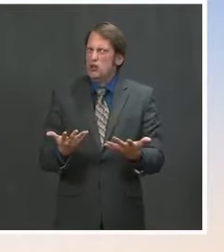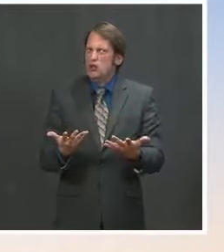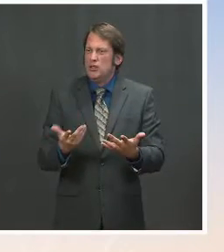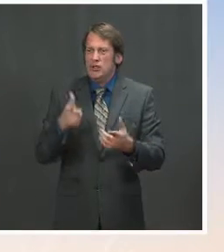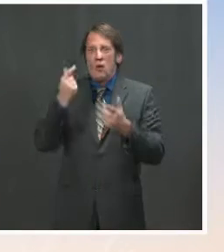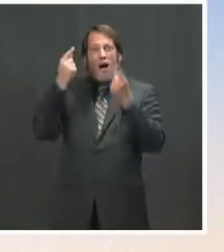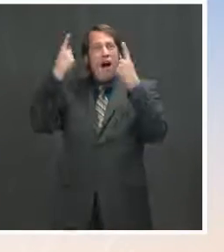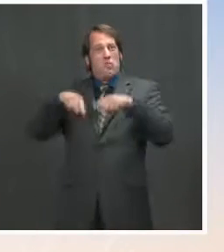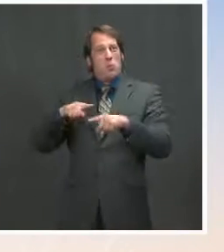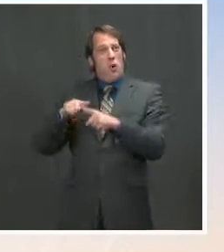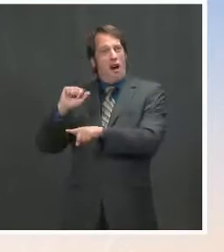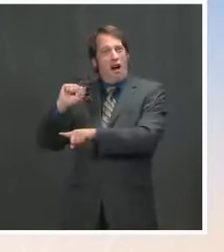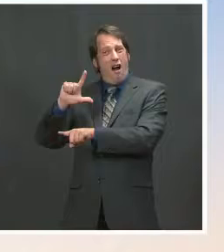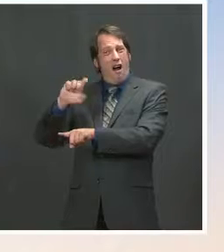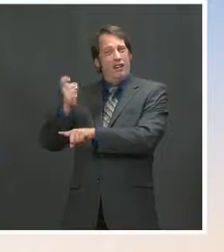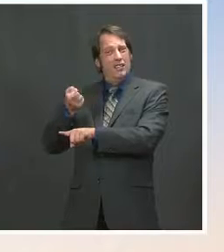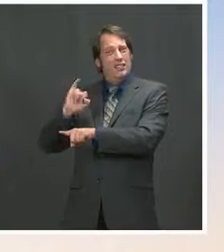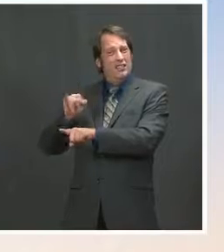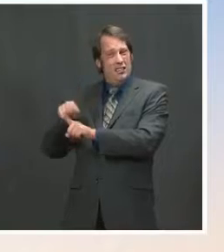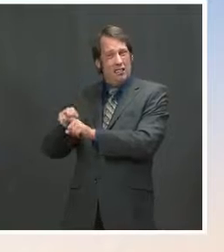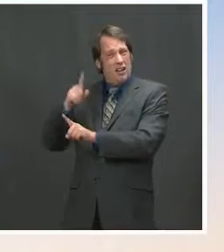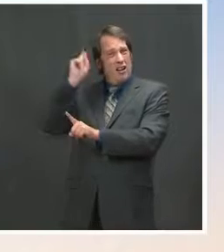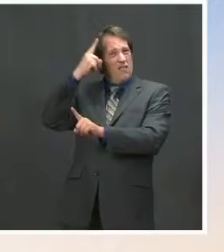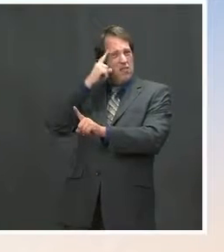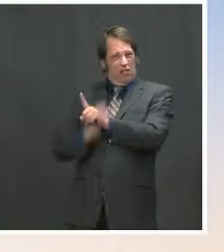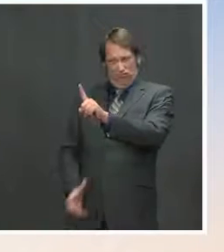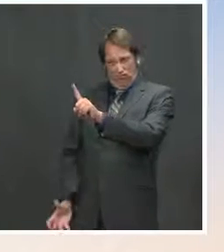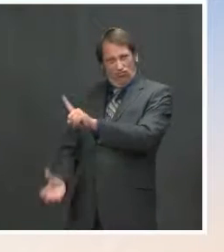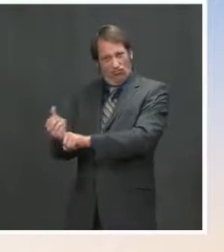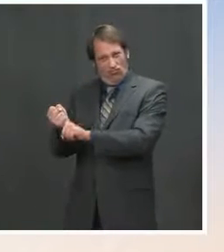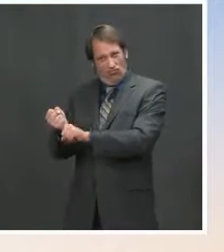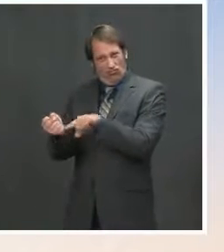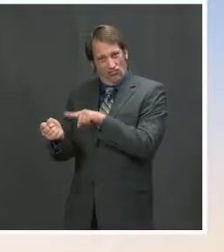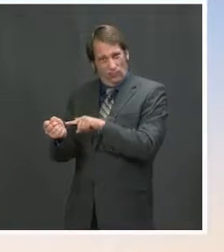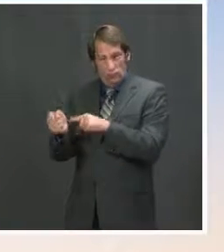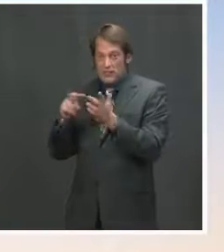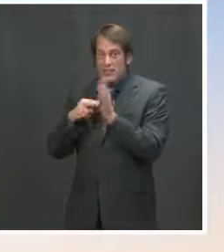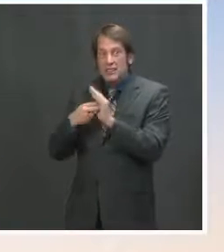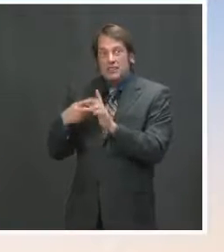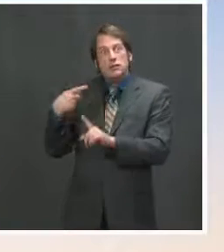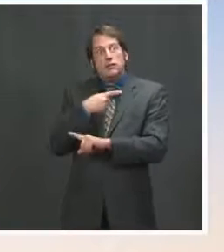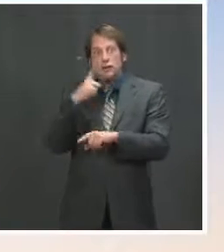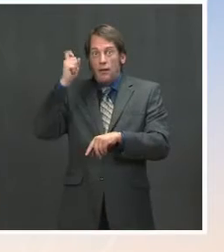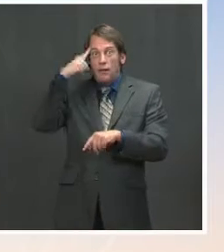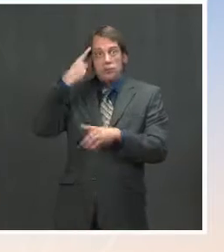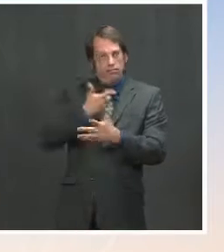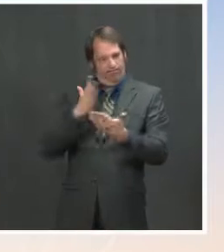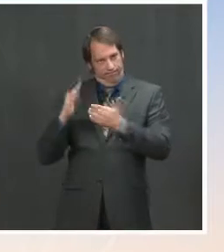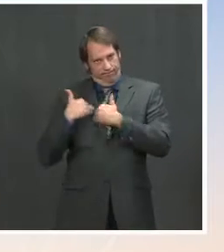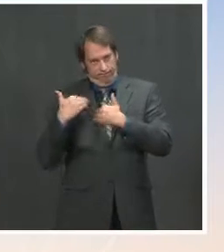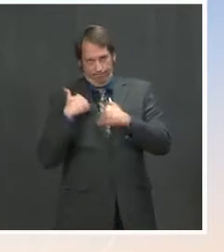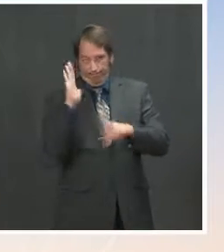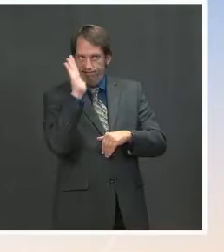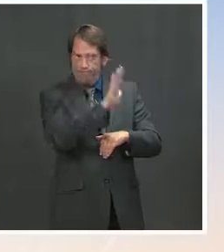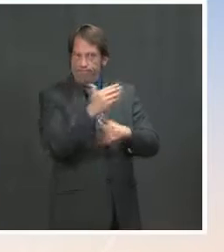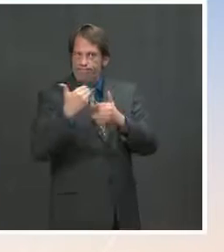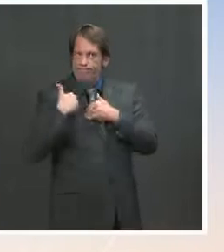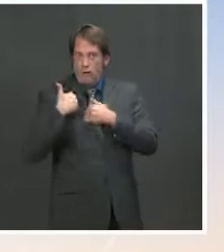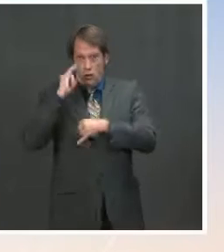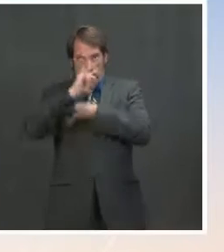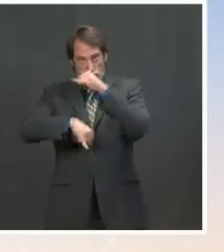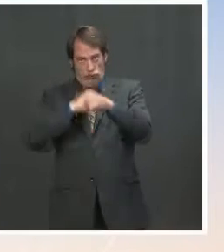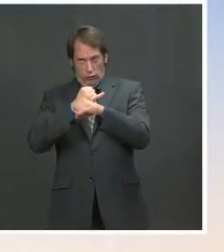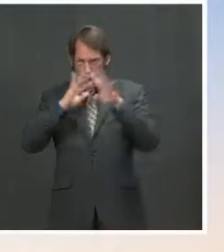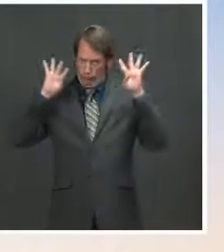custody of the Russian government is the responsibility of the Russian government, and that they will be held accountable by the international community. As the